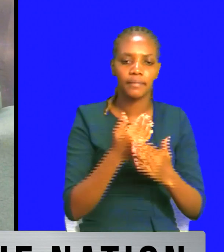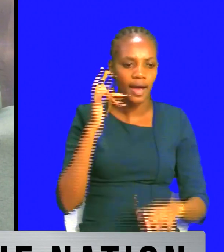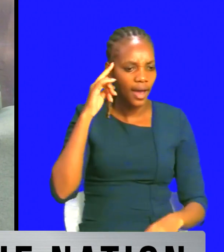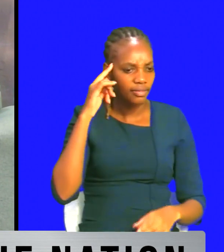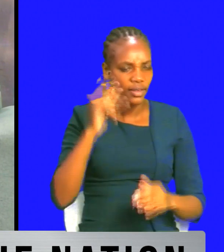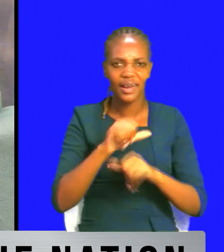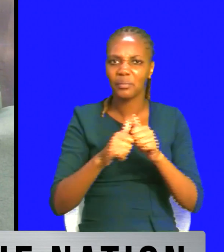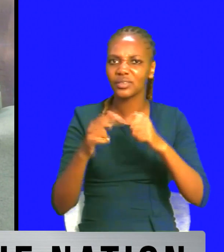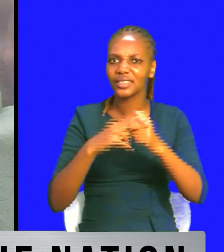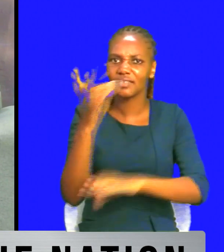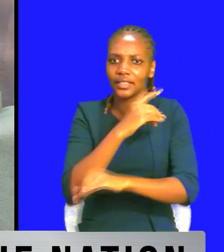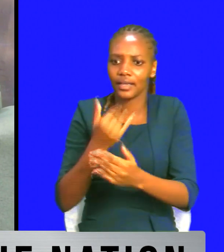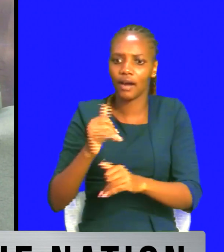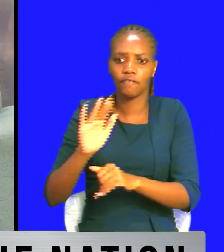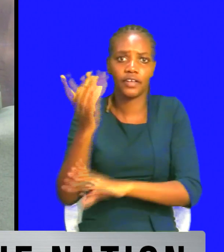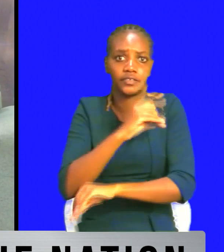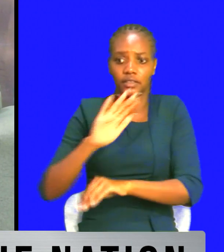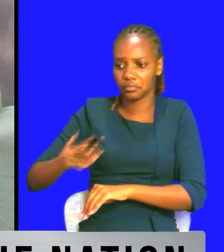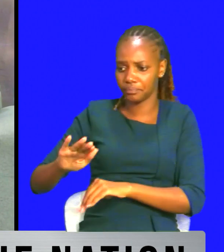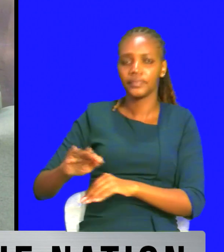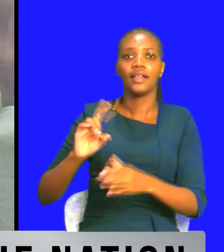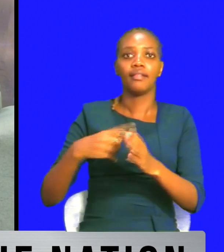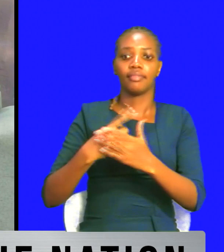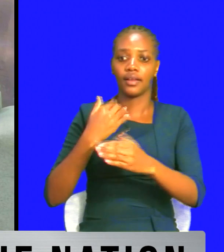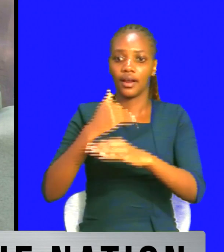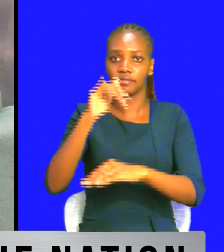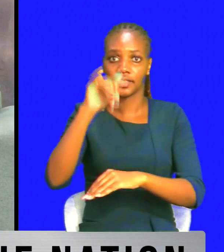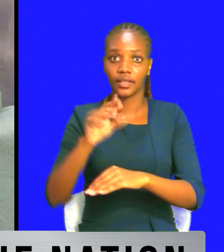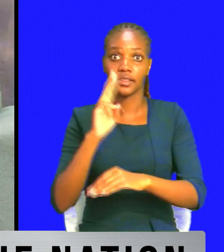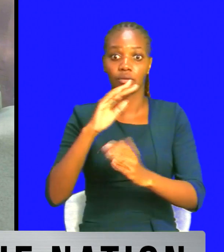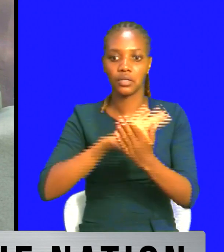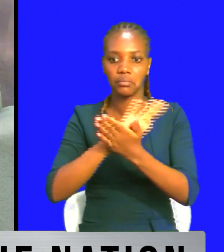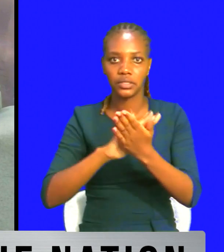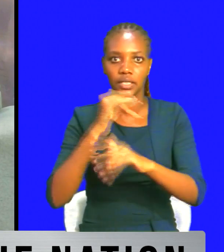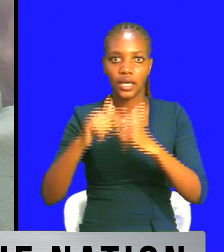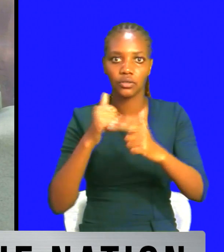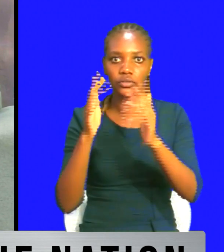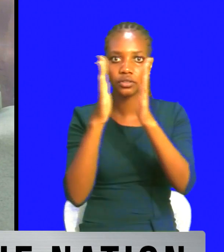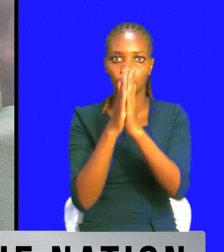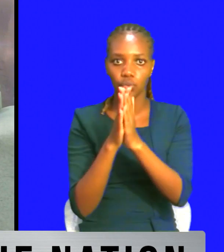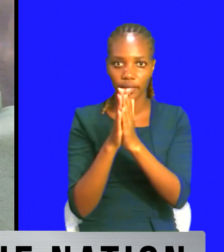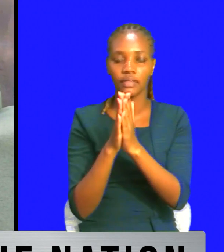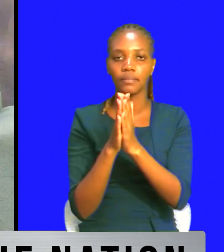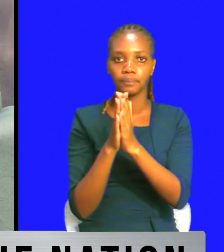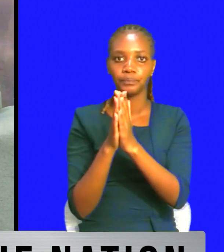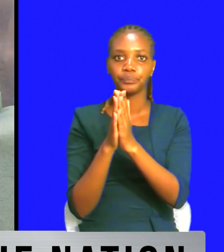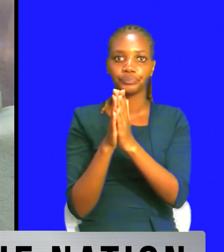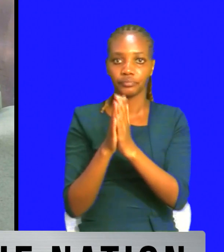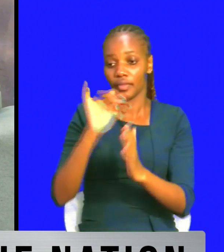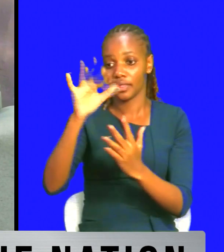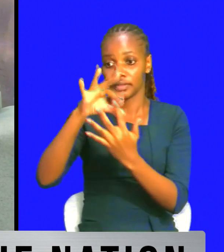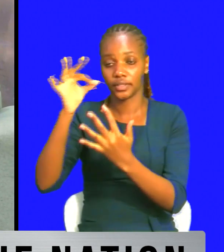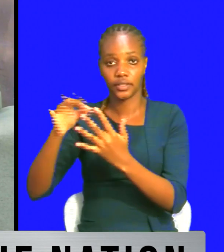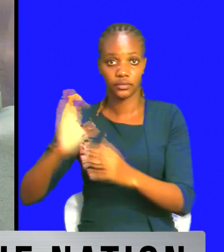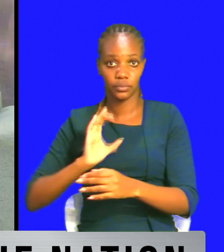about 7 days now, it's about 5 days to go. After that, they are going to basically continue to populate that select